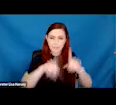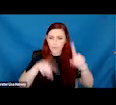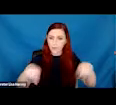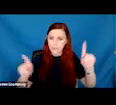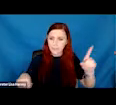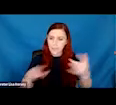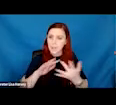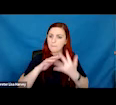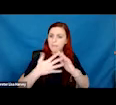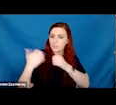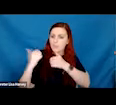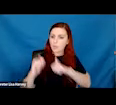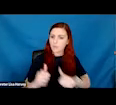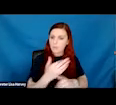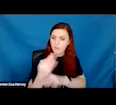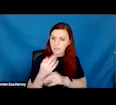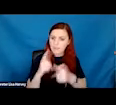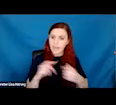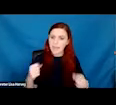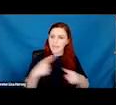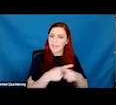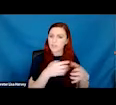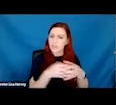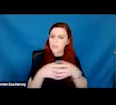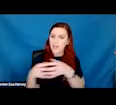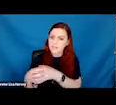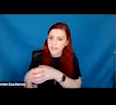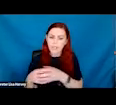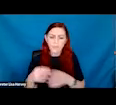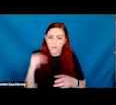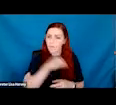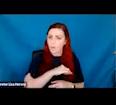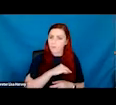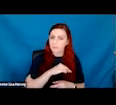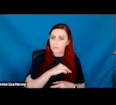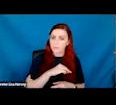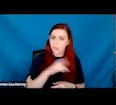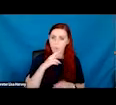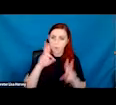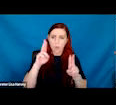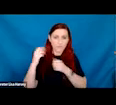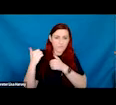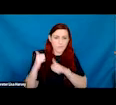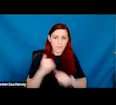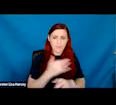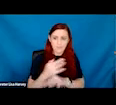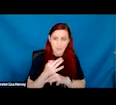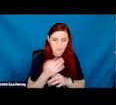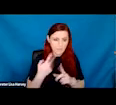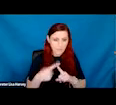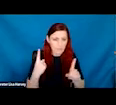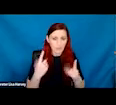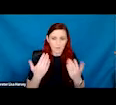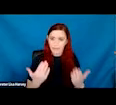and intersectionality into account. If we look back into history, we see that traditionally families were intergenerational.